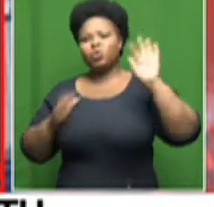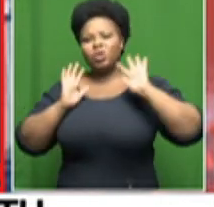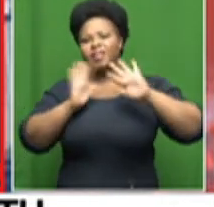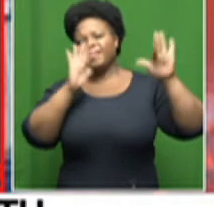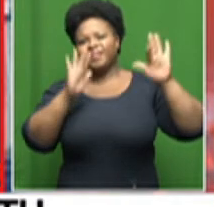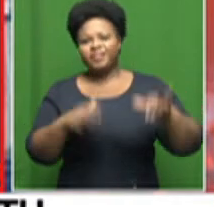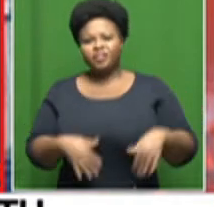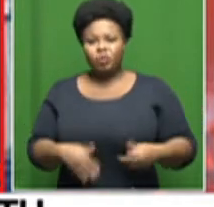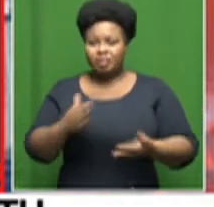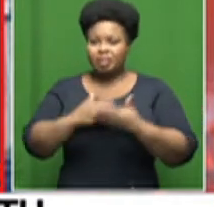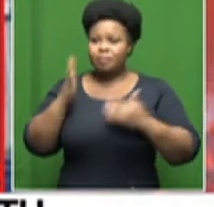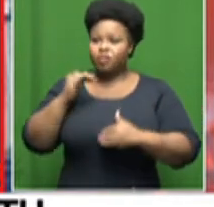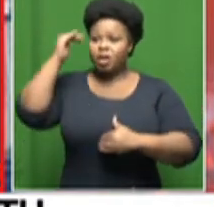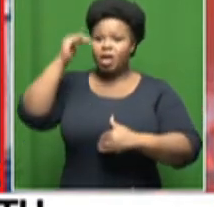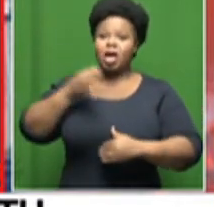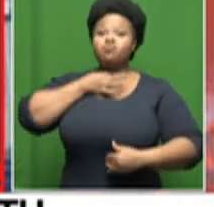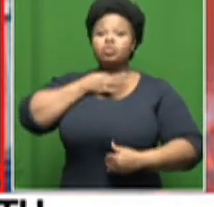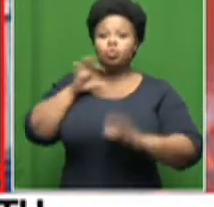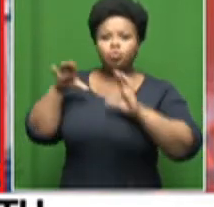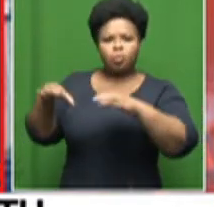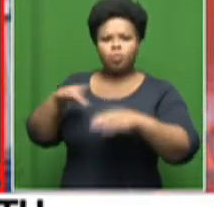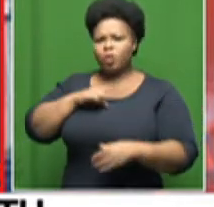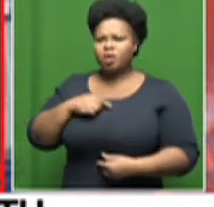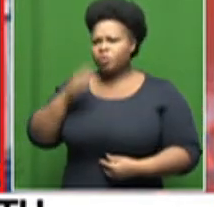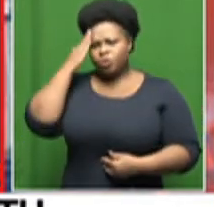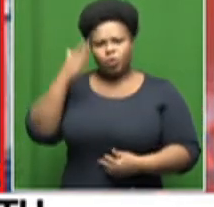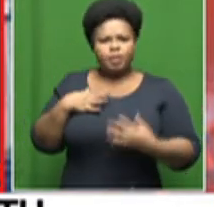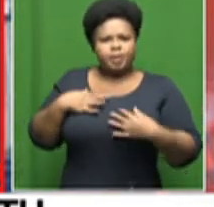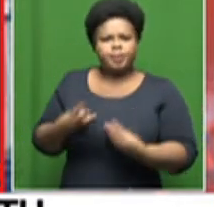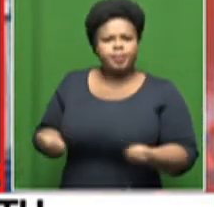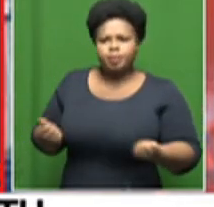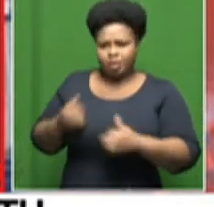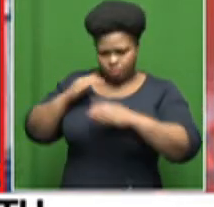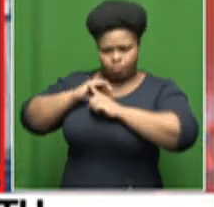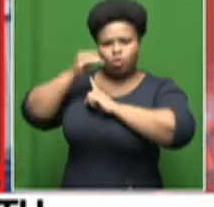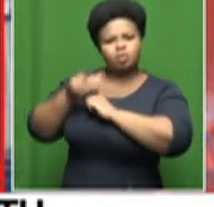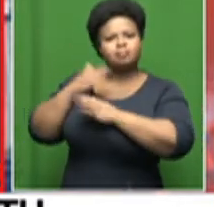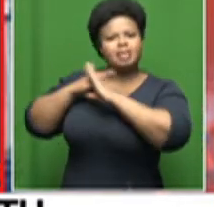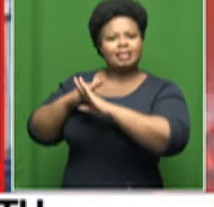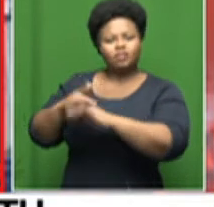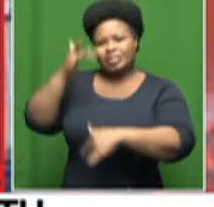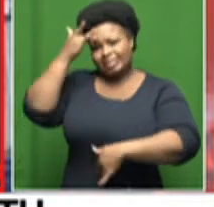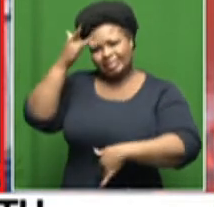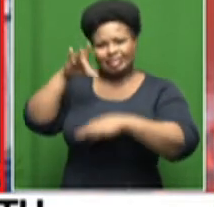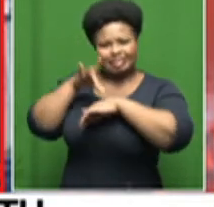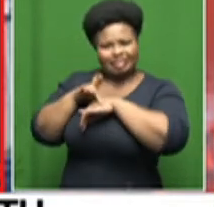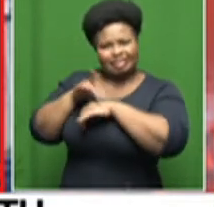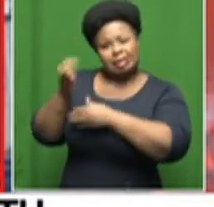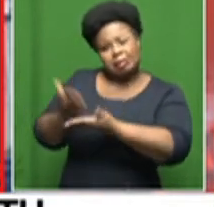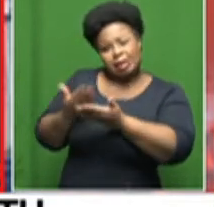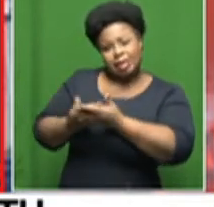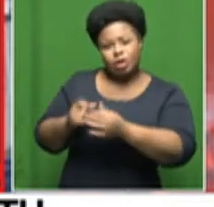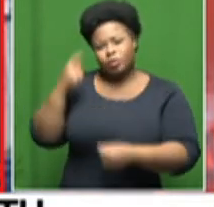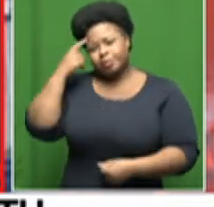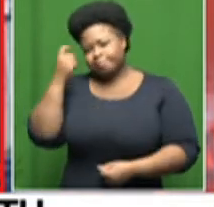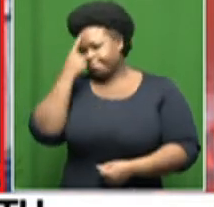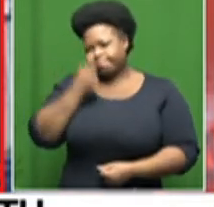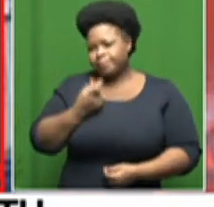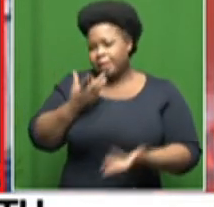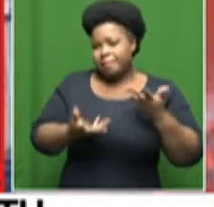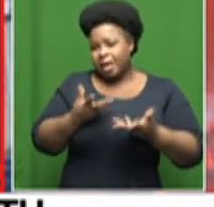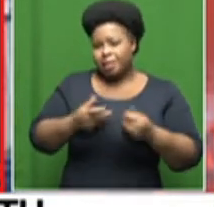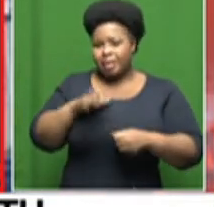high-risk groups now, knowing that we're not going to cause harm, but that they might be protected against severe disease? So I think it's an important question that we